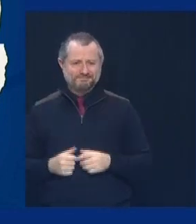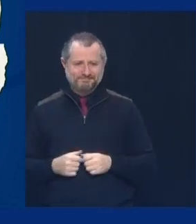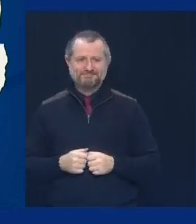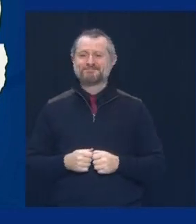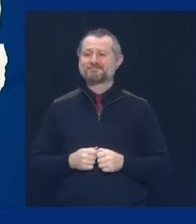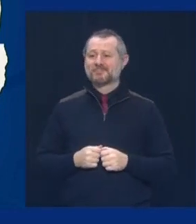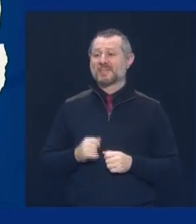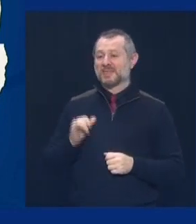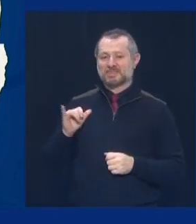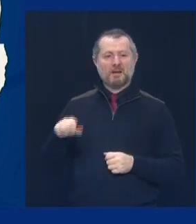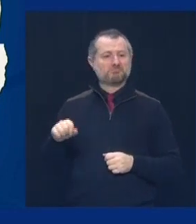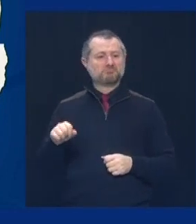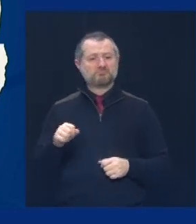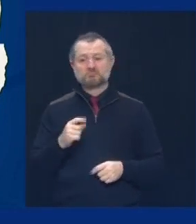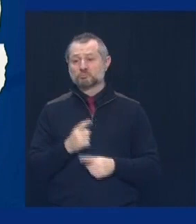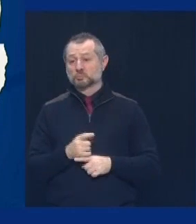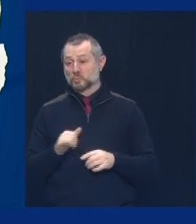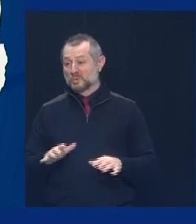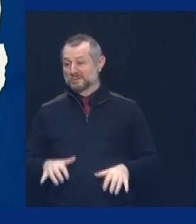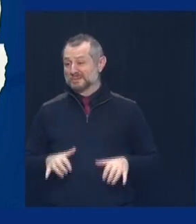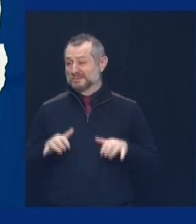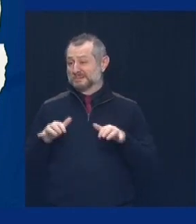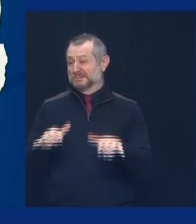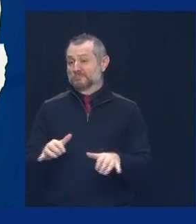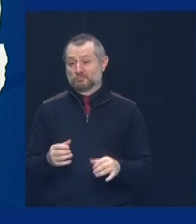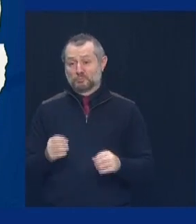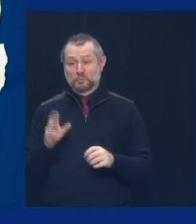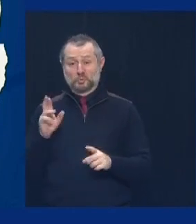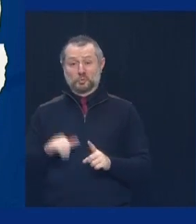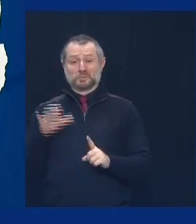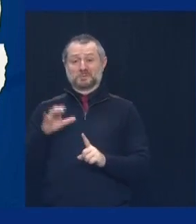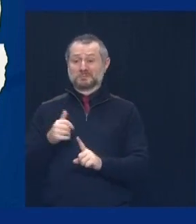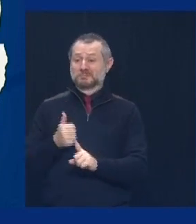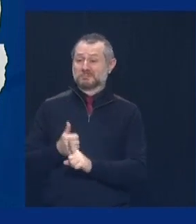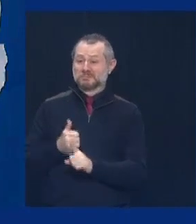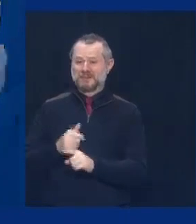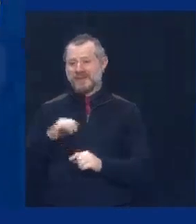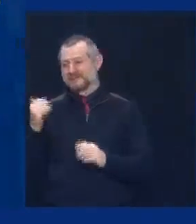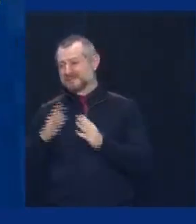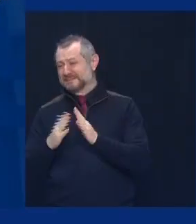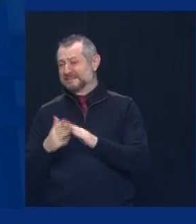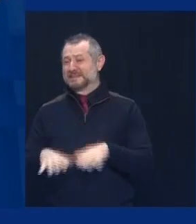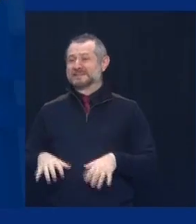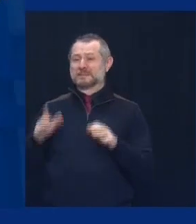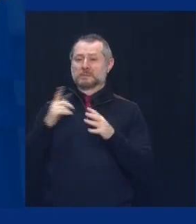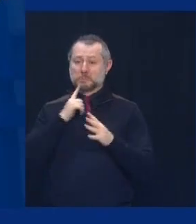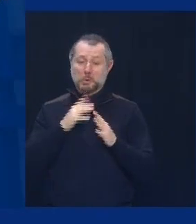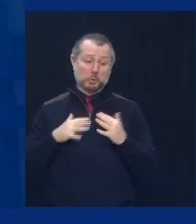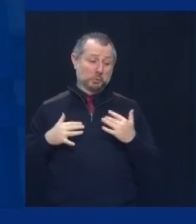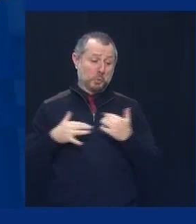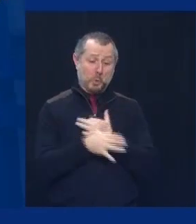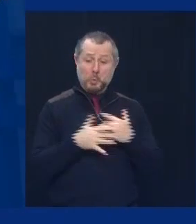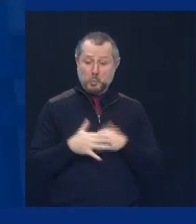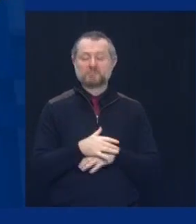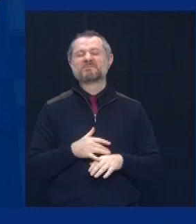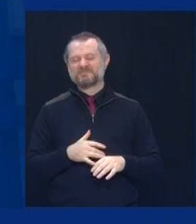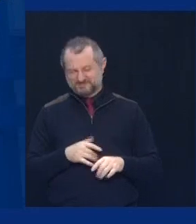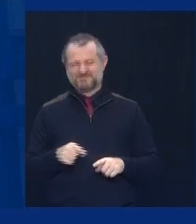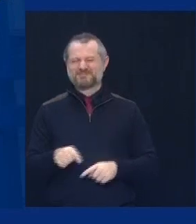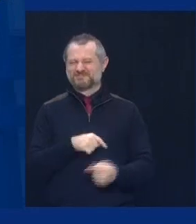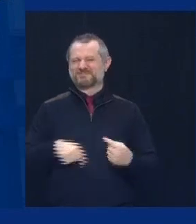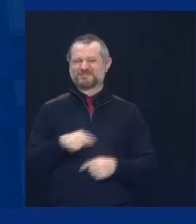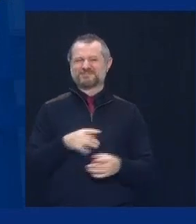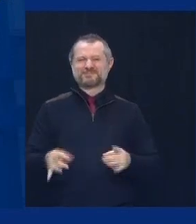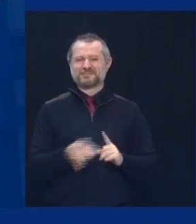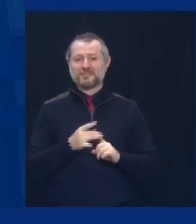Yes, the density, which is the asset of the cities, becomes a liability. The crowding is a problem. CDC